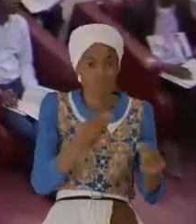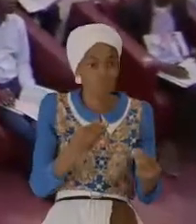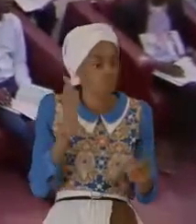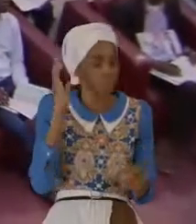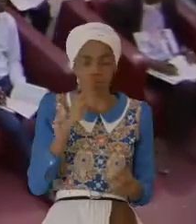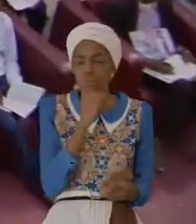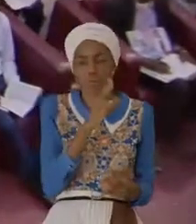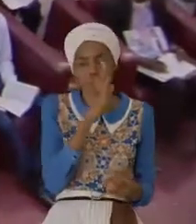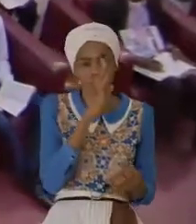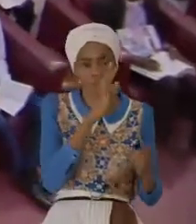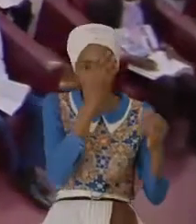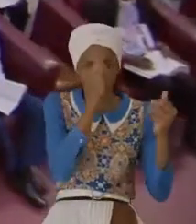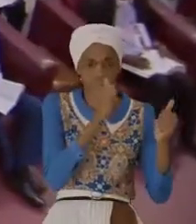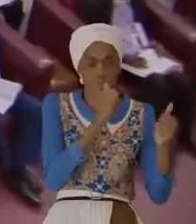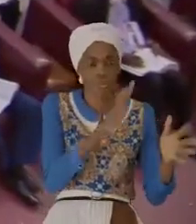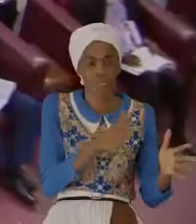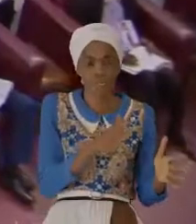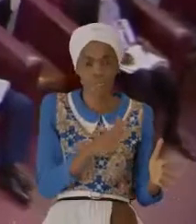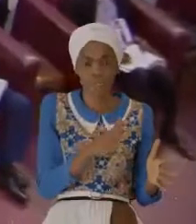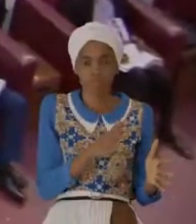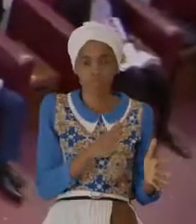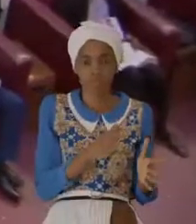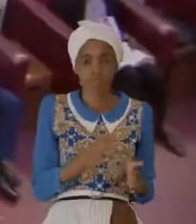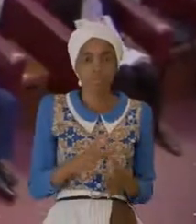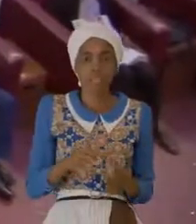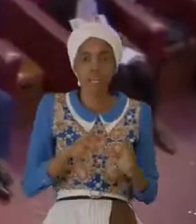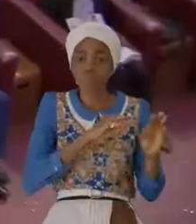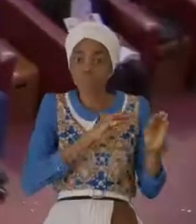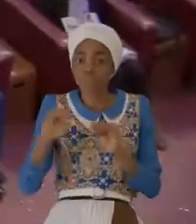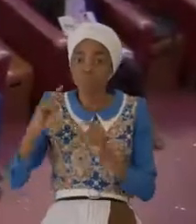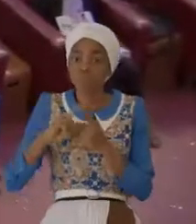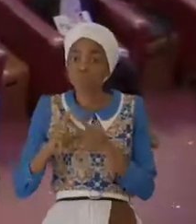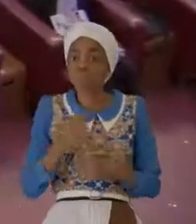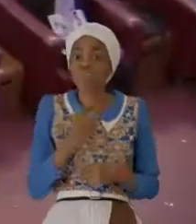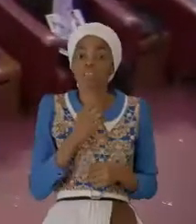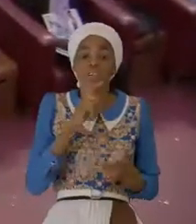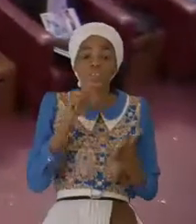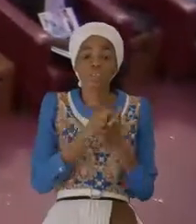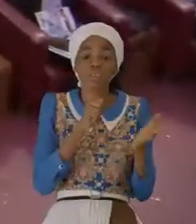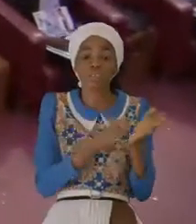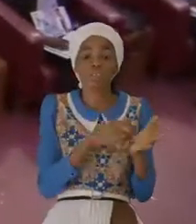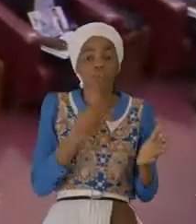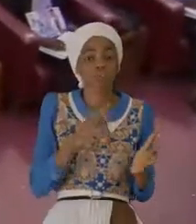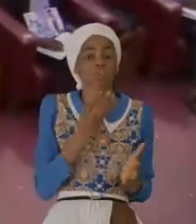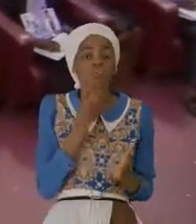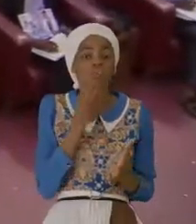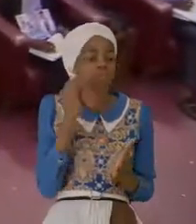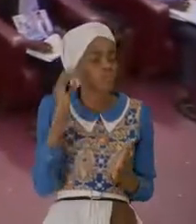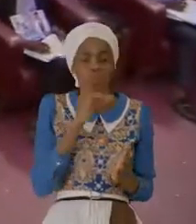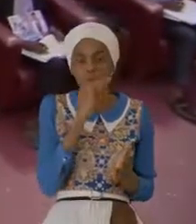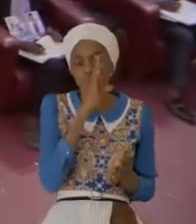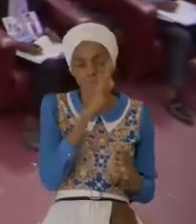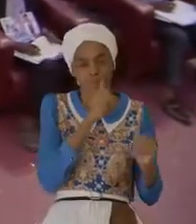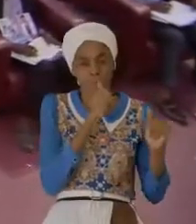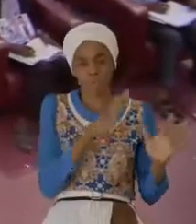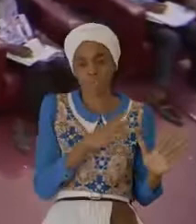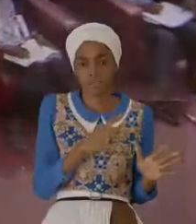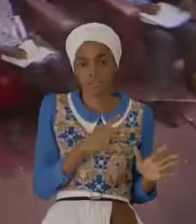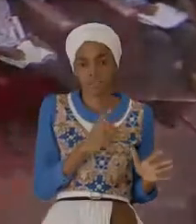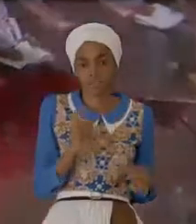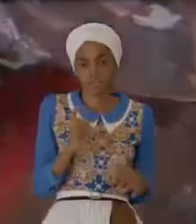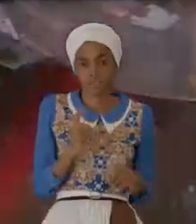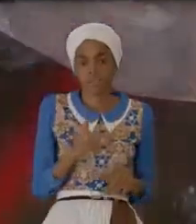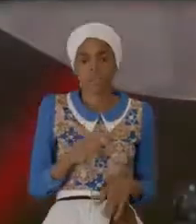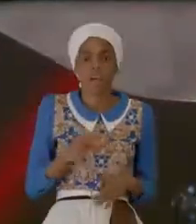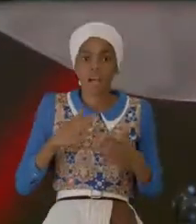blessed going up to the tradition of the Jews will not be blessed and having